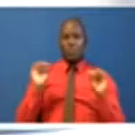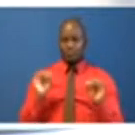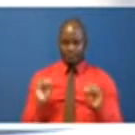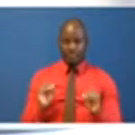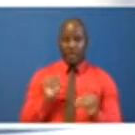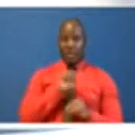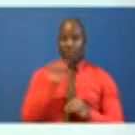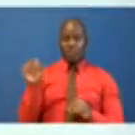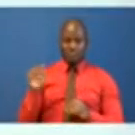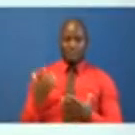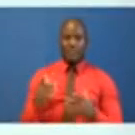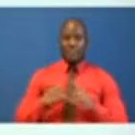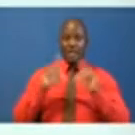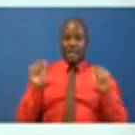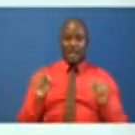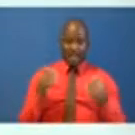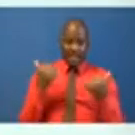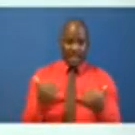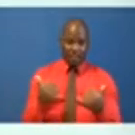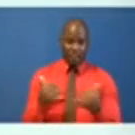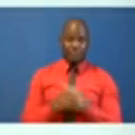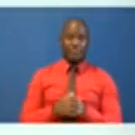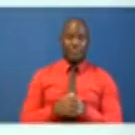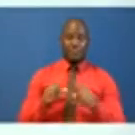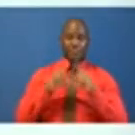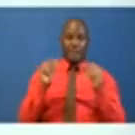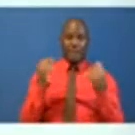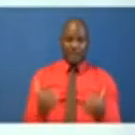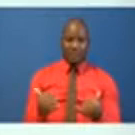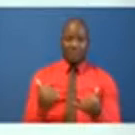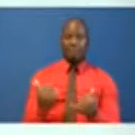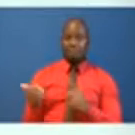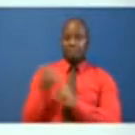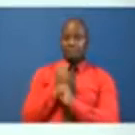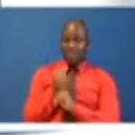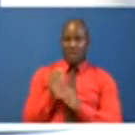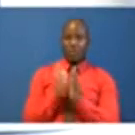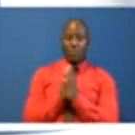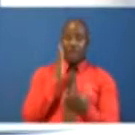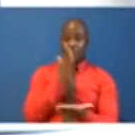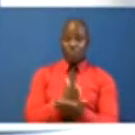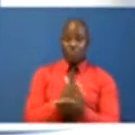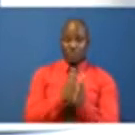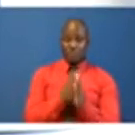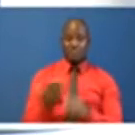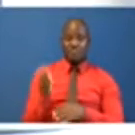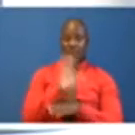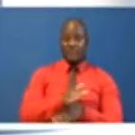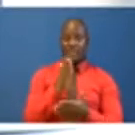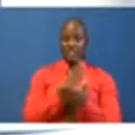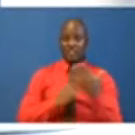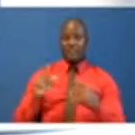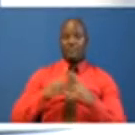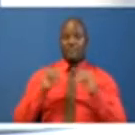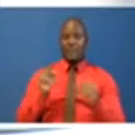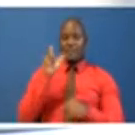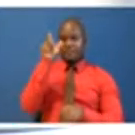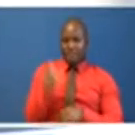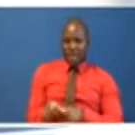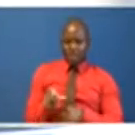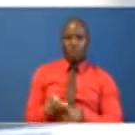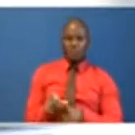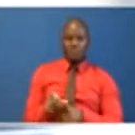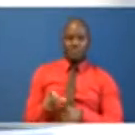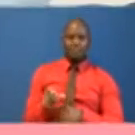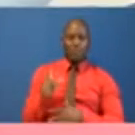are those those three i'm telling you why let me get prophecy but that's the reality i'm going to come back to you because it sounds like you have a personal